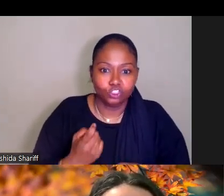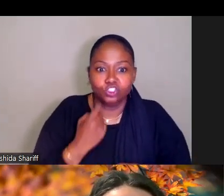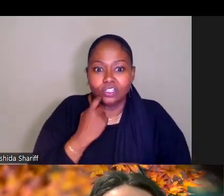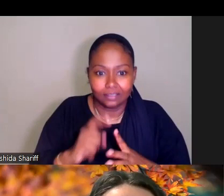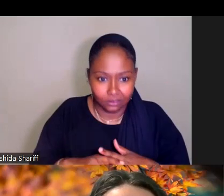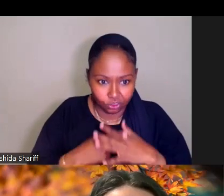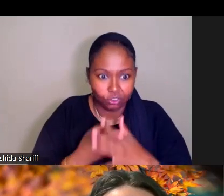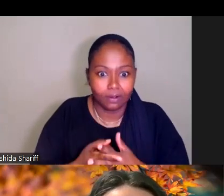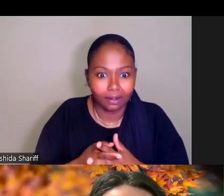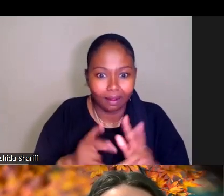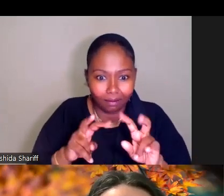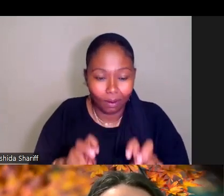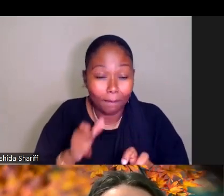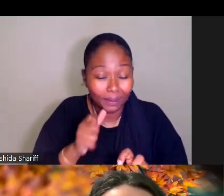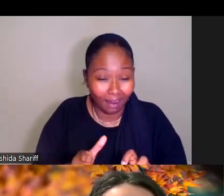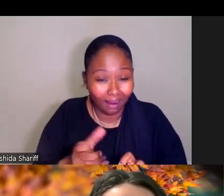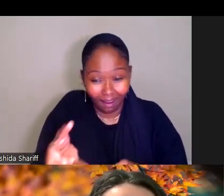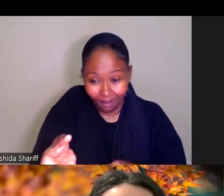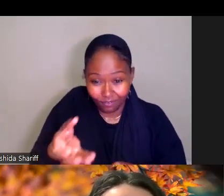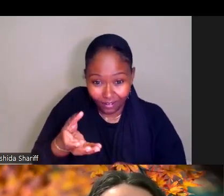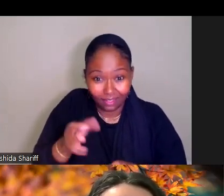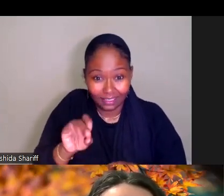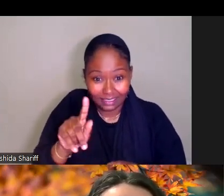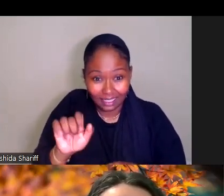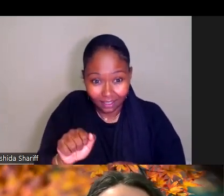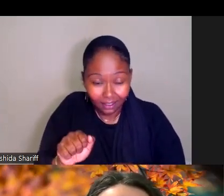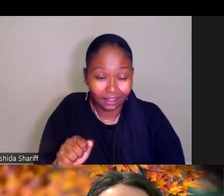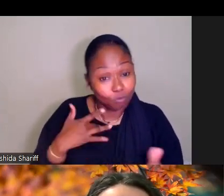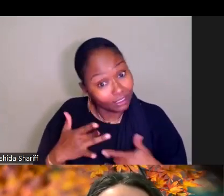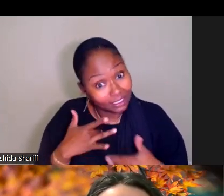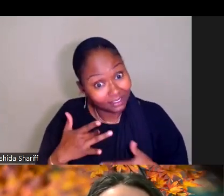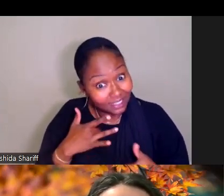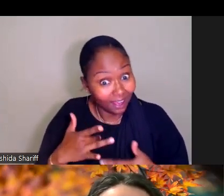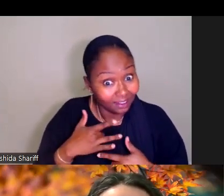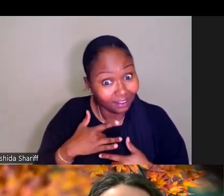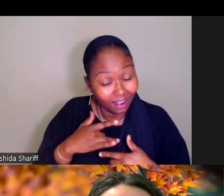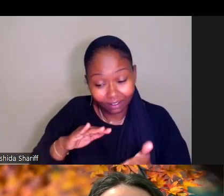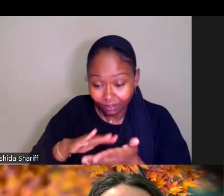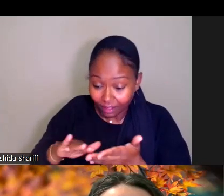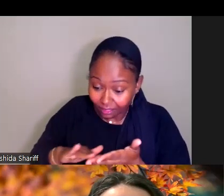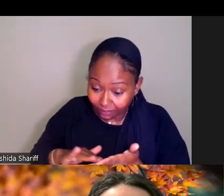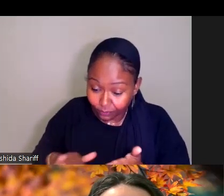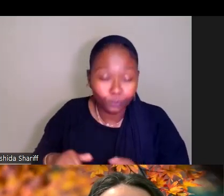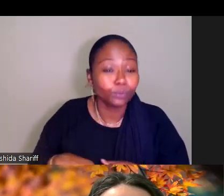been able to sort of compile this data and I'm excited to kind of go through it. And,